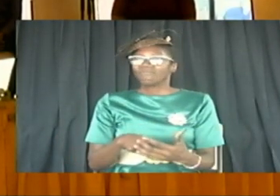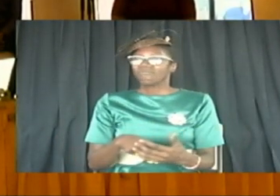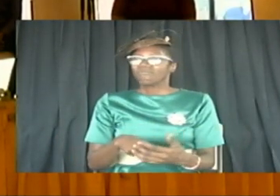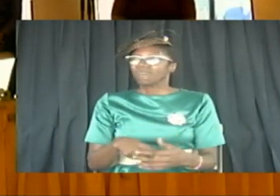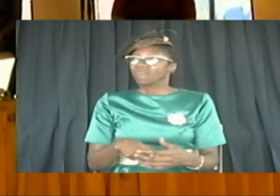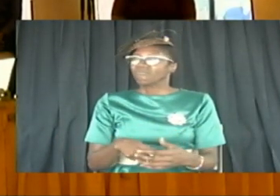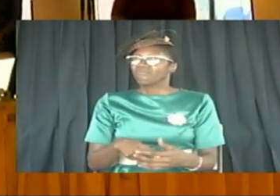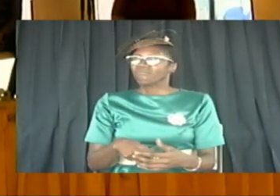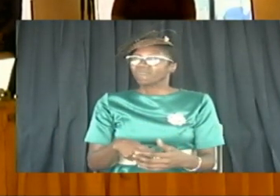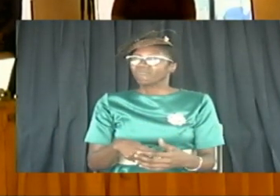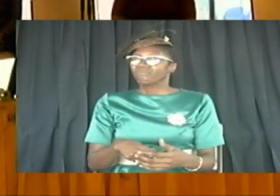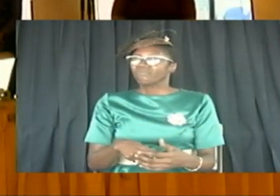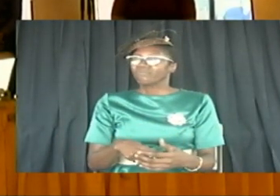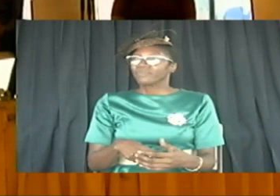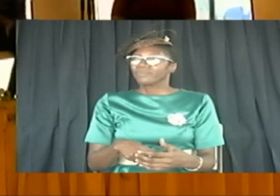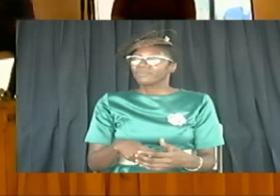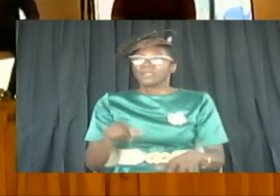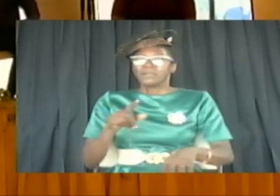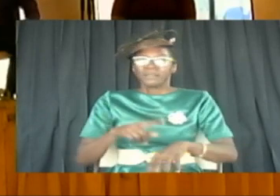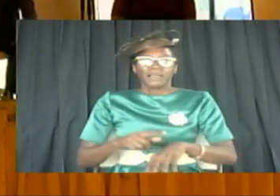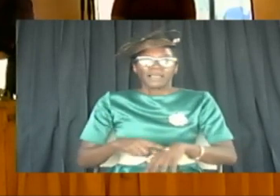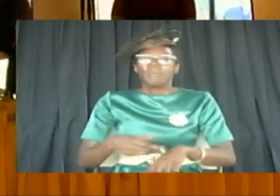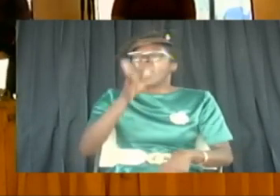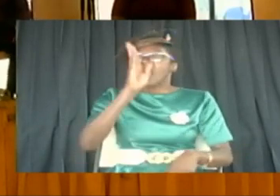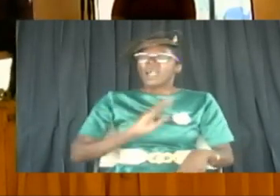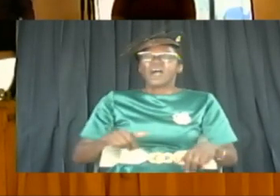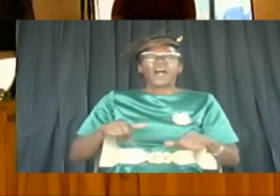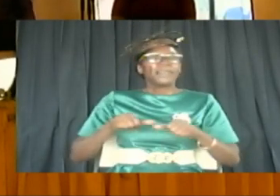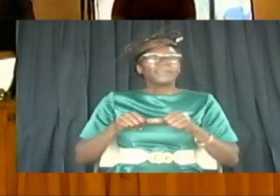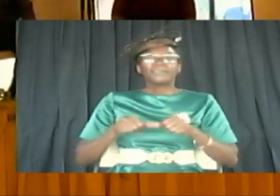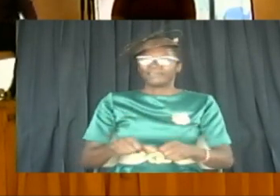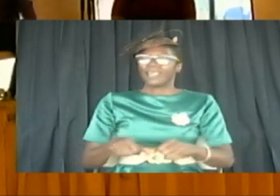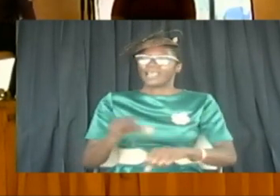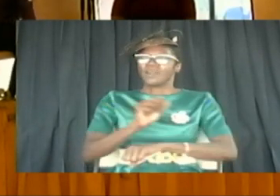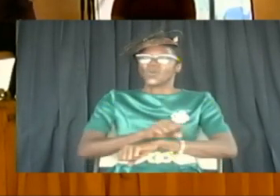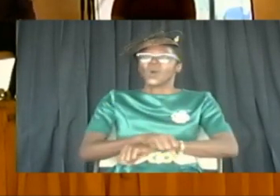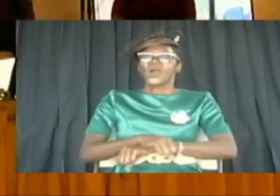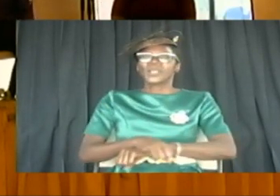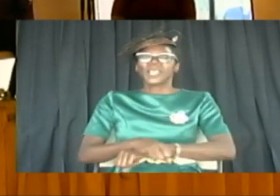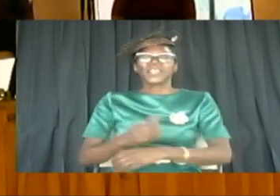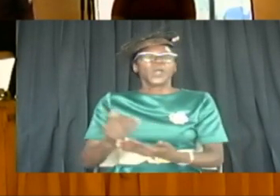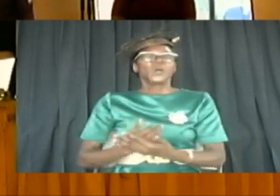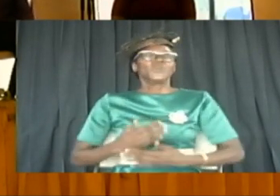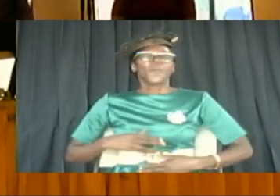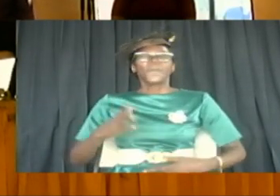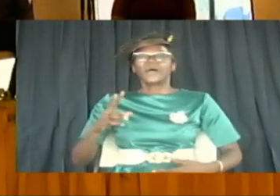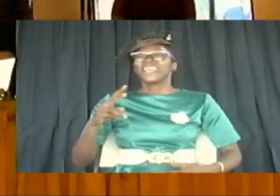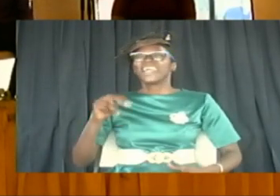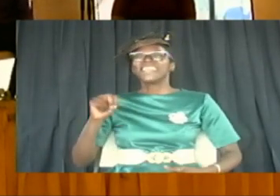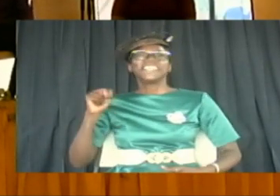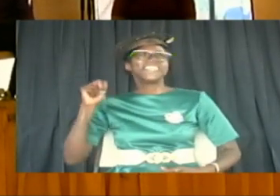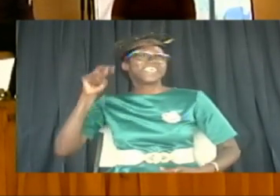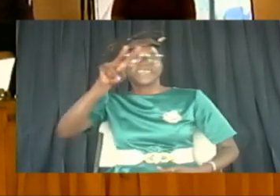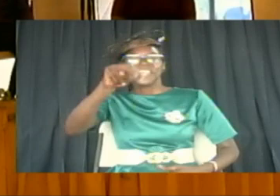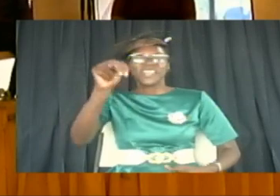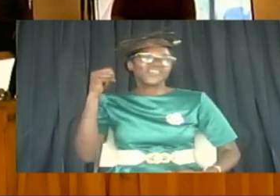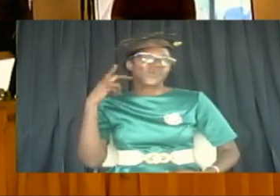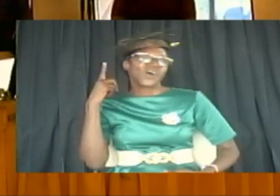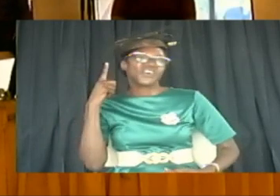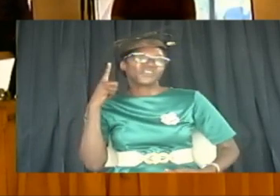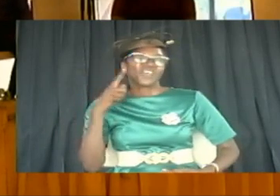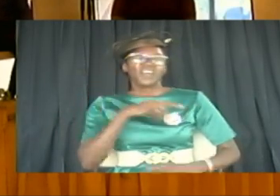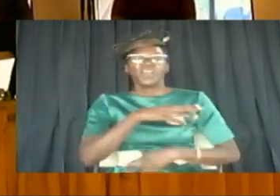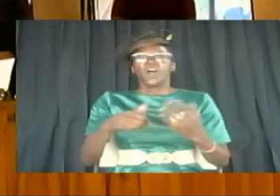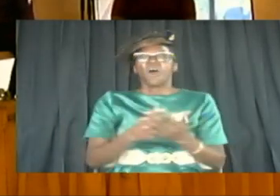environment. God is still working. Somebody needs to understand, all we must do is to be faithful